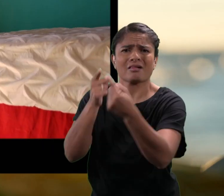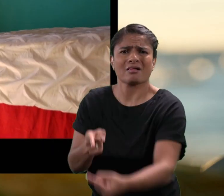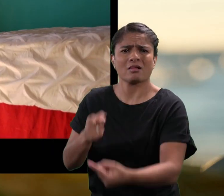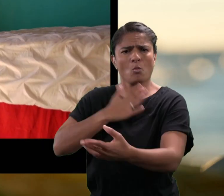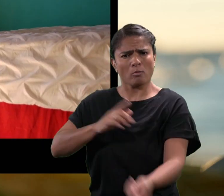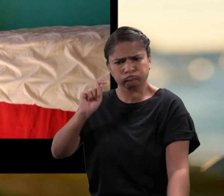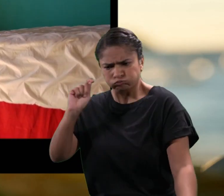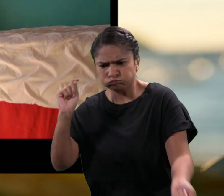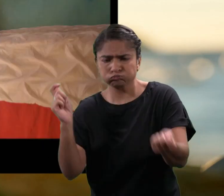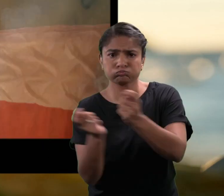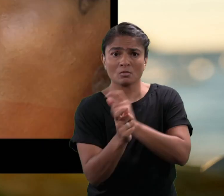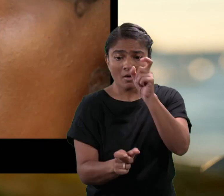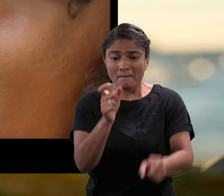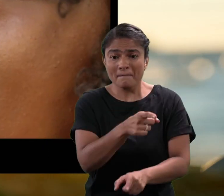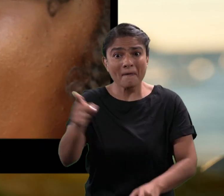as abantu abamnyama